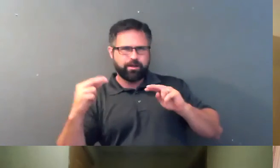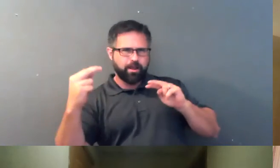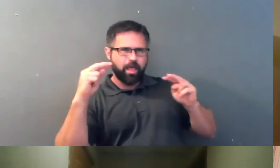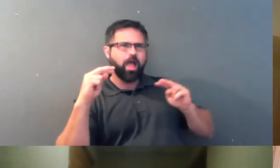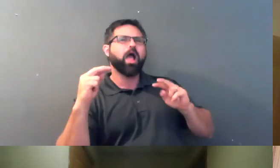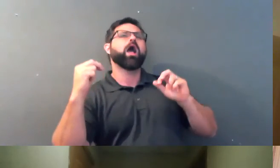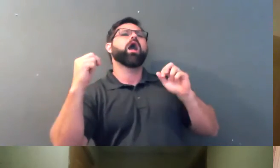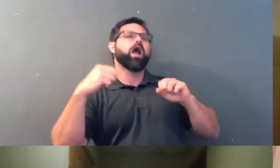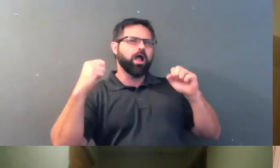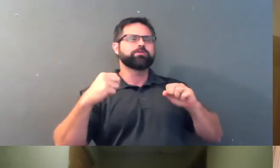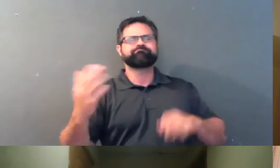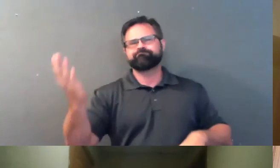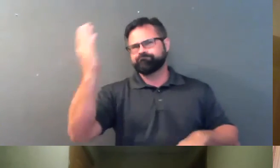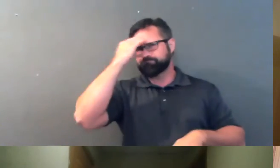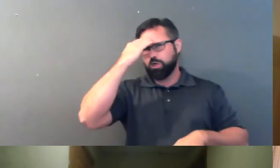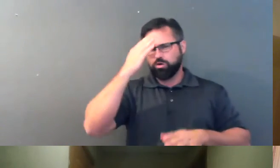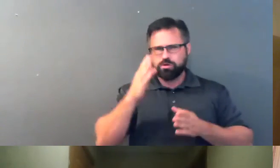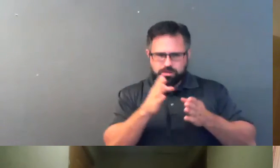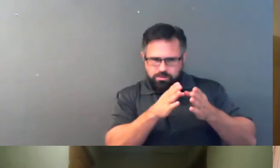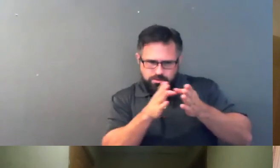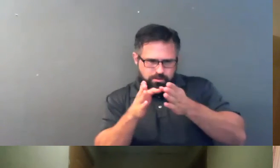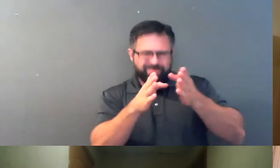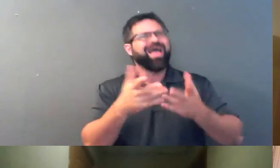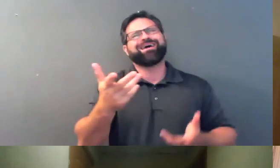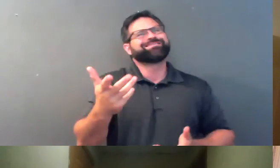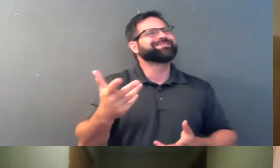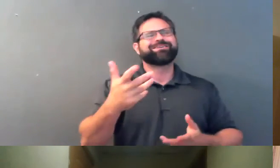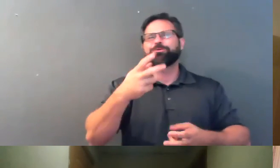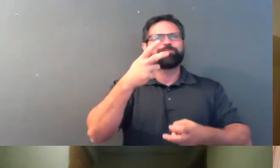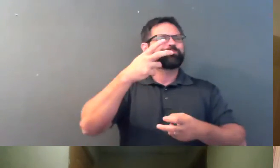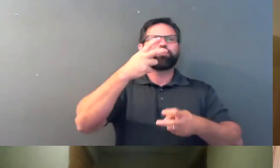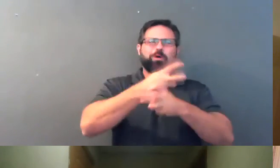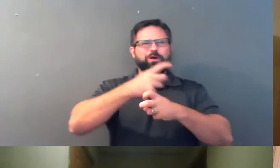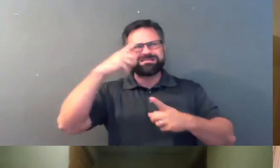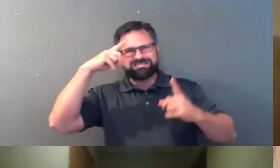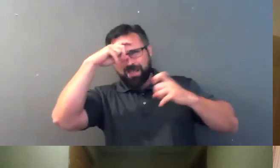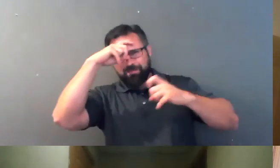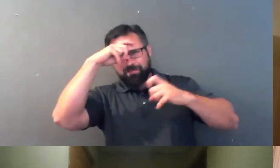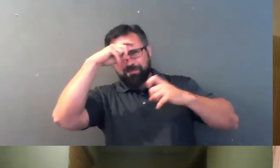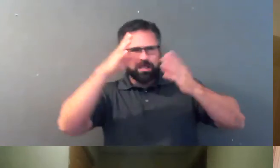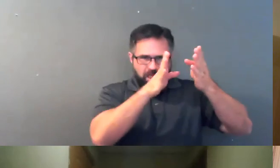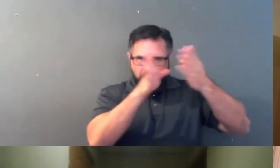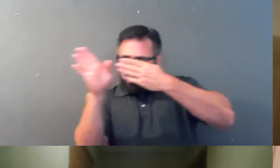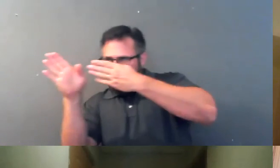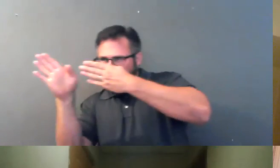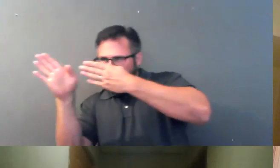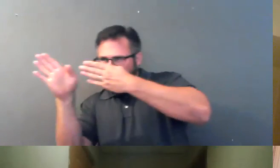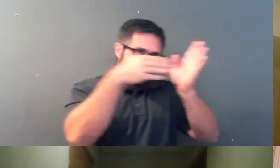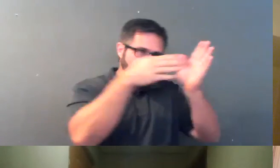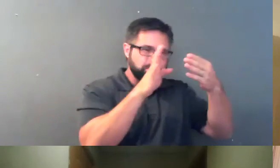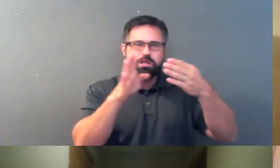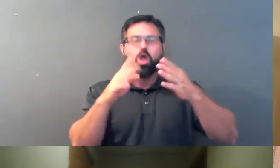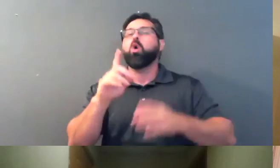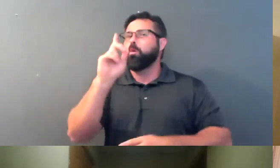always a moving target, because circumstances change, approaches change, but at